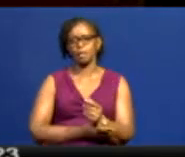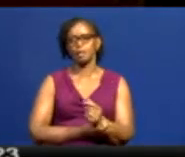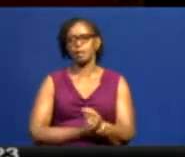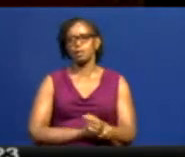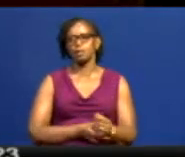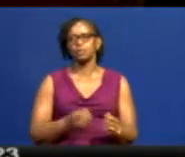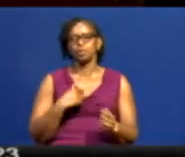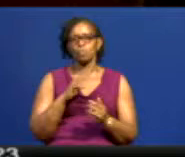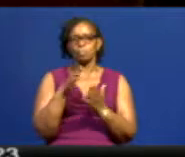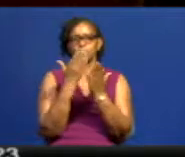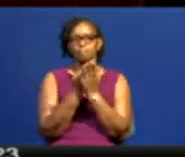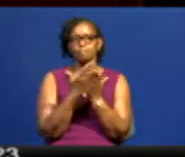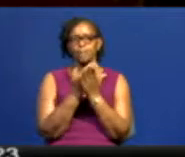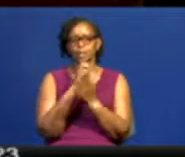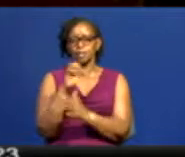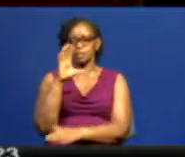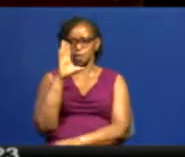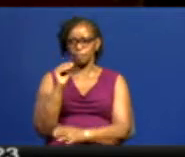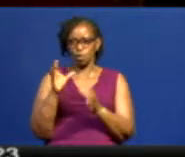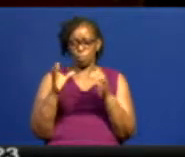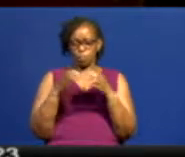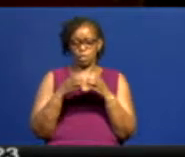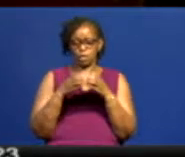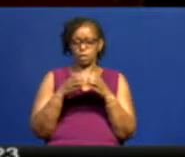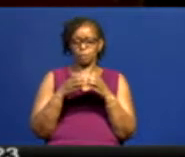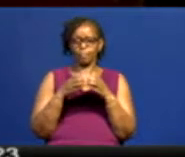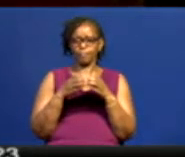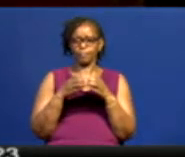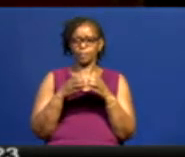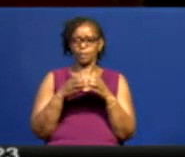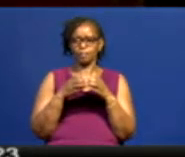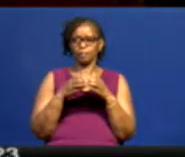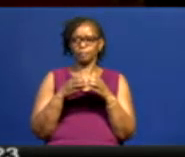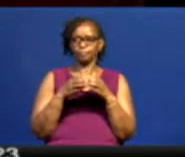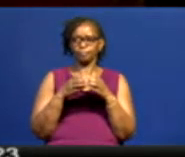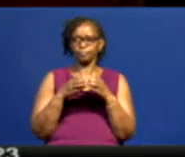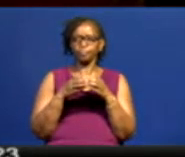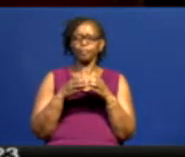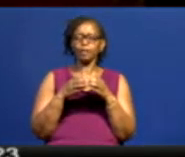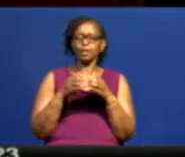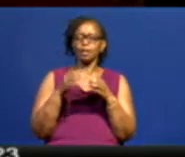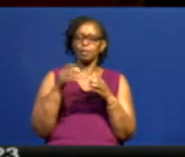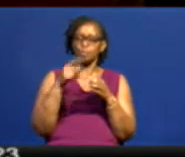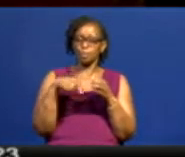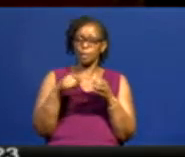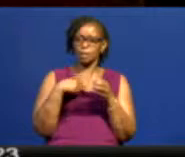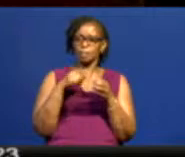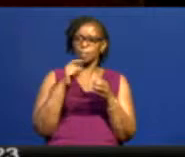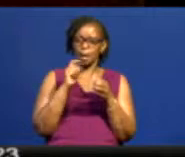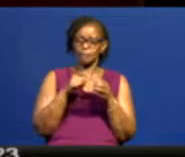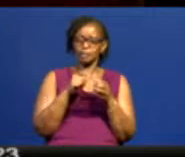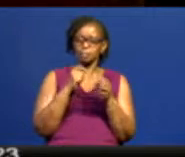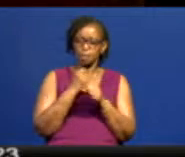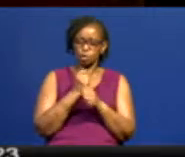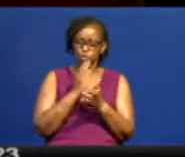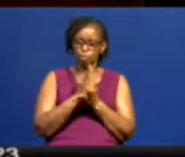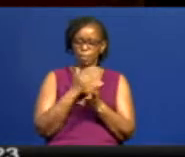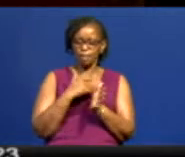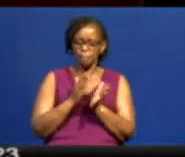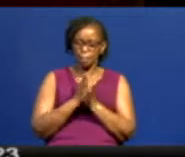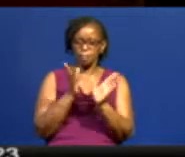amendment to the East African Community Customs Management Act or Customs Administration in general, they should undergo public participation, and National